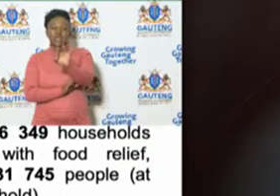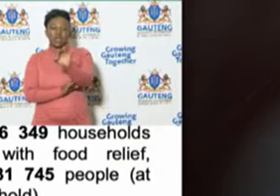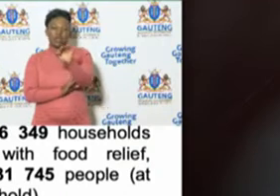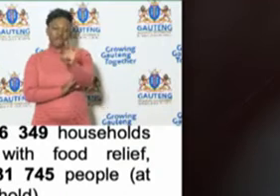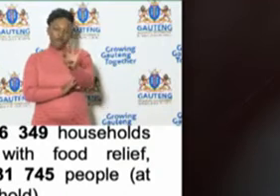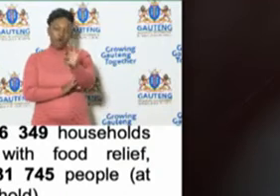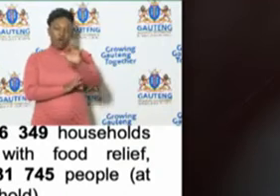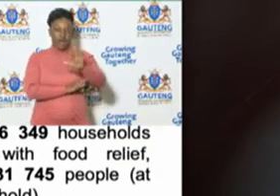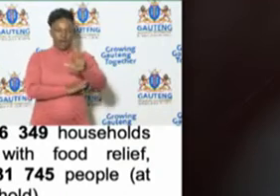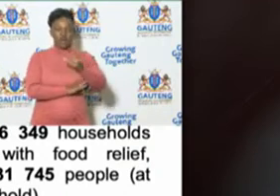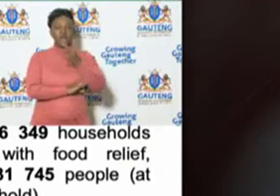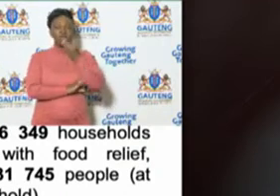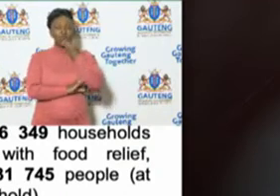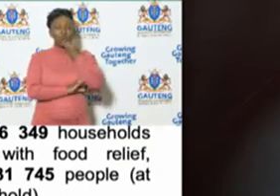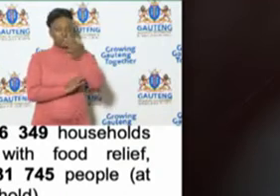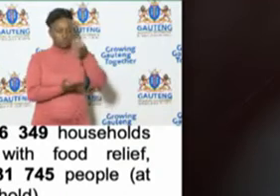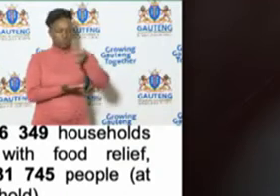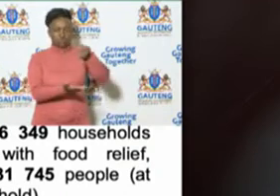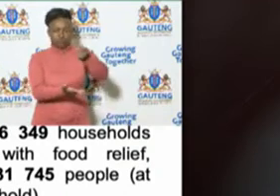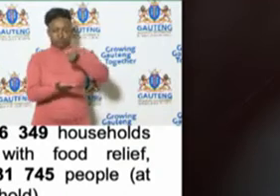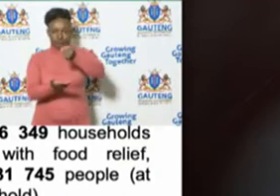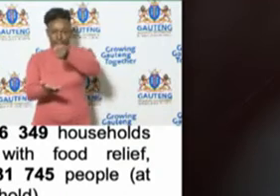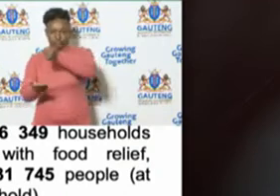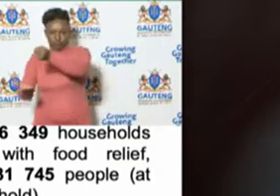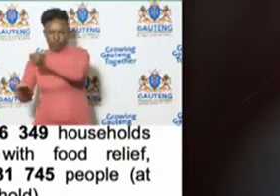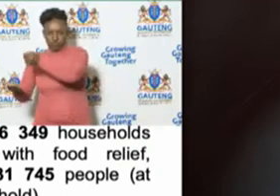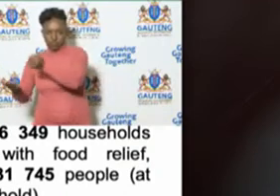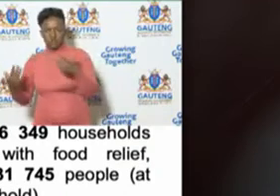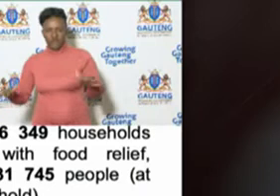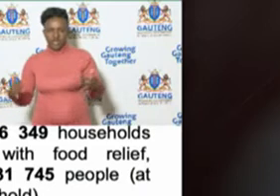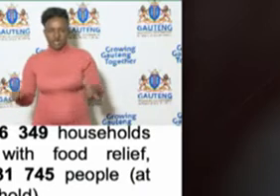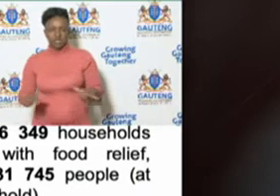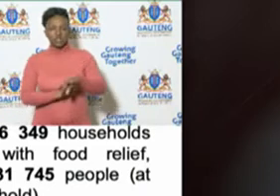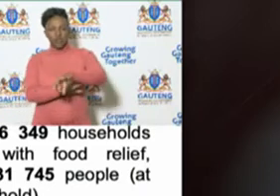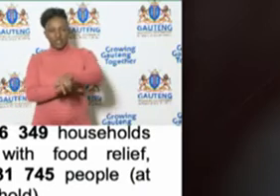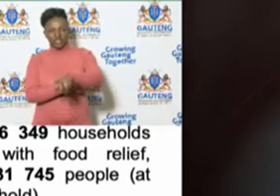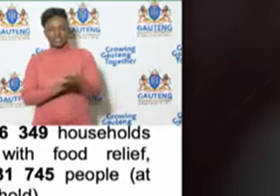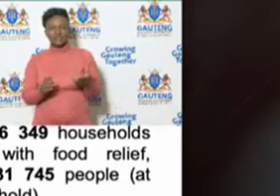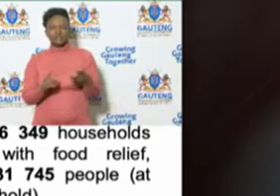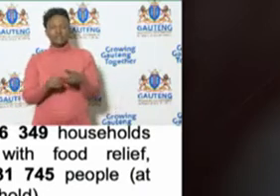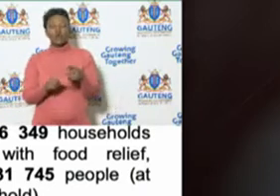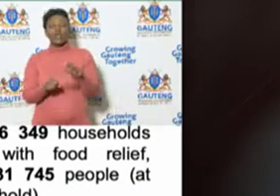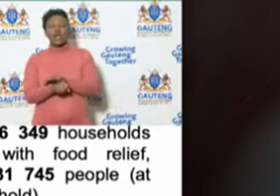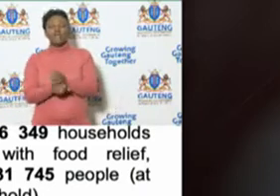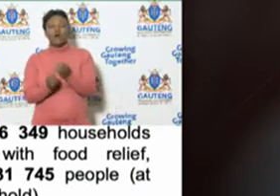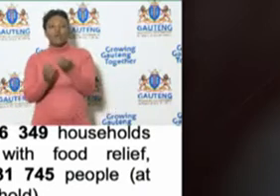166,349 food parcels across the province, covering